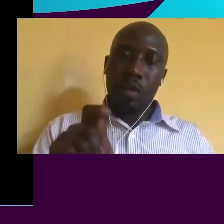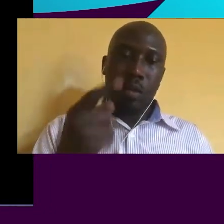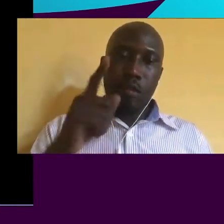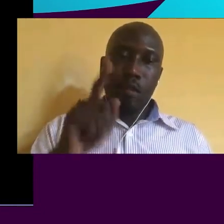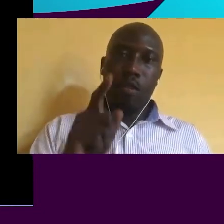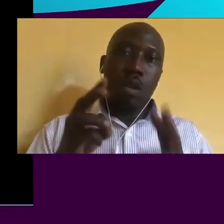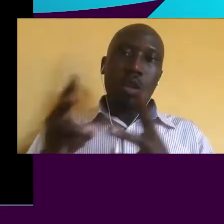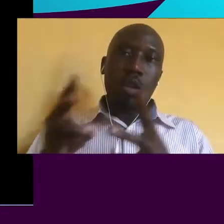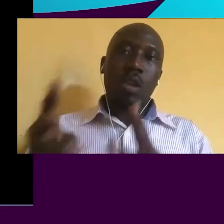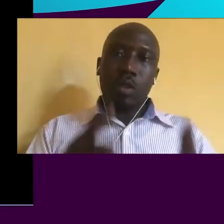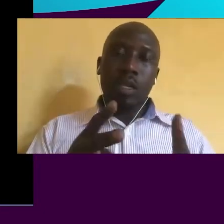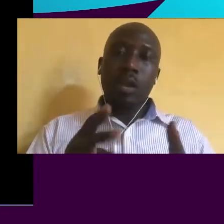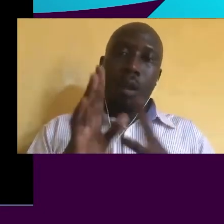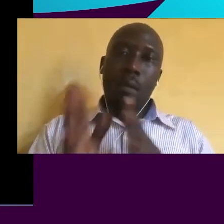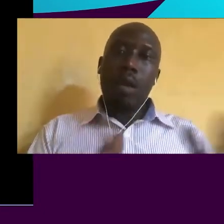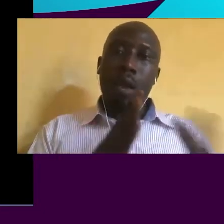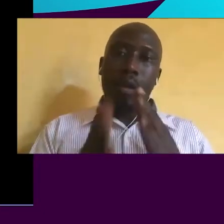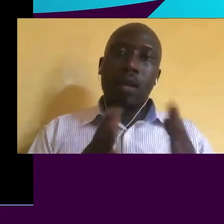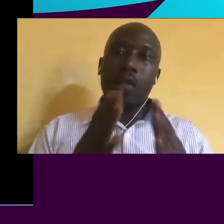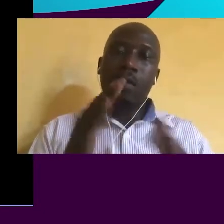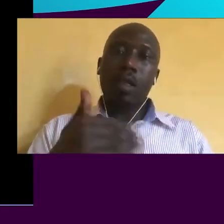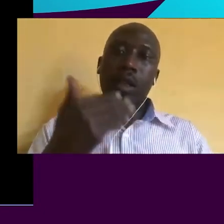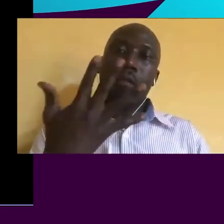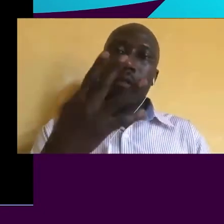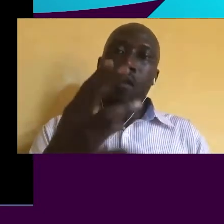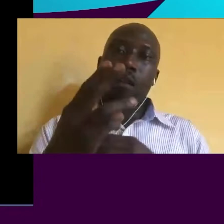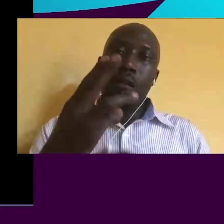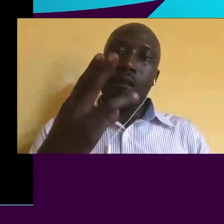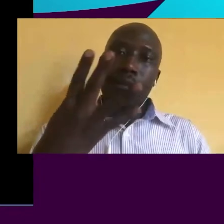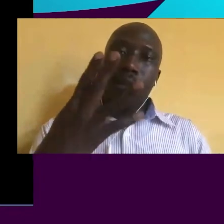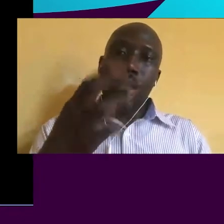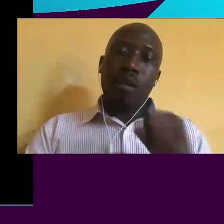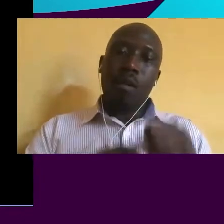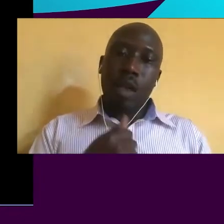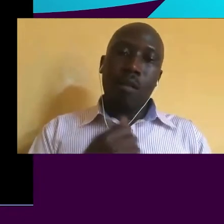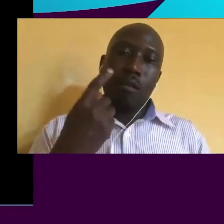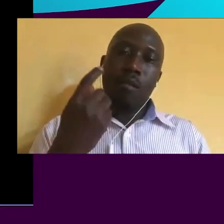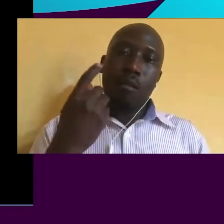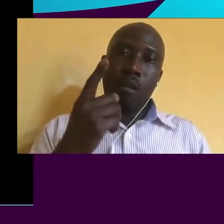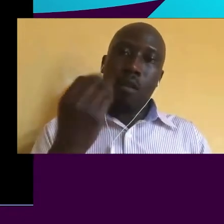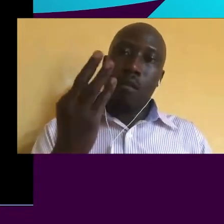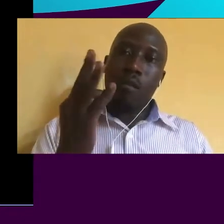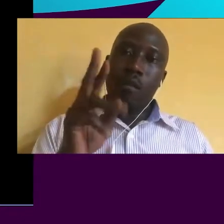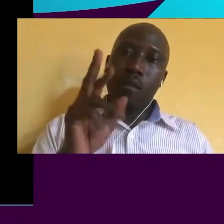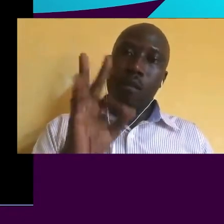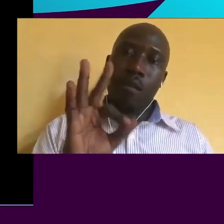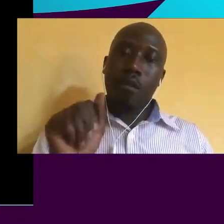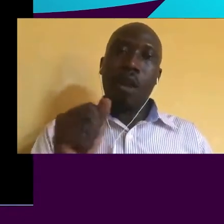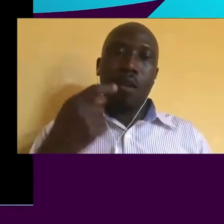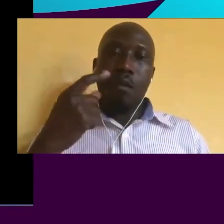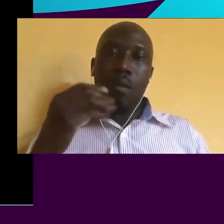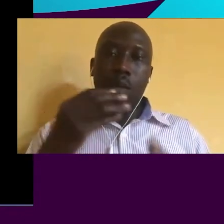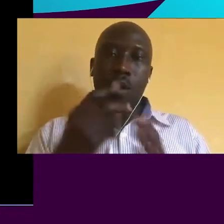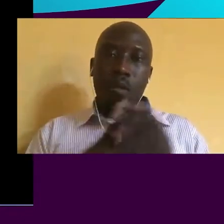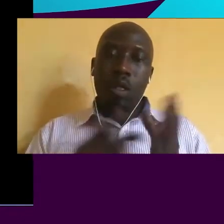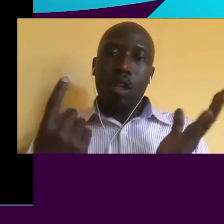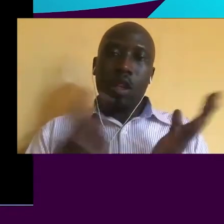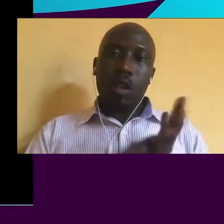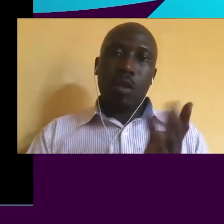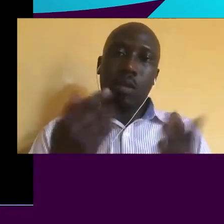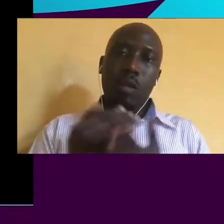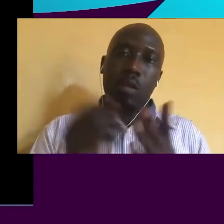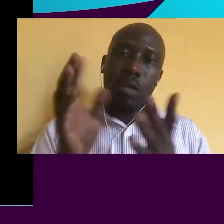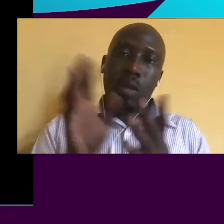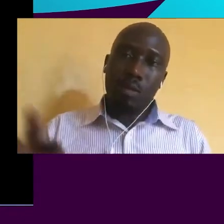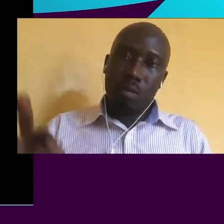4 years for FUFA football in Uganda as a whole. However, because of the importance of this